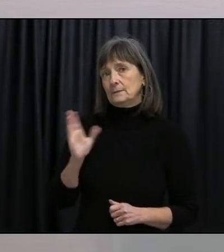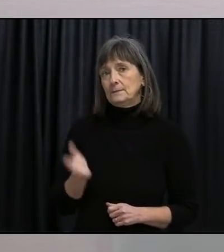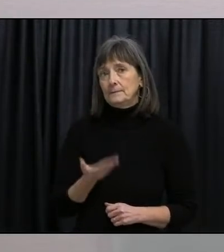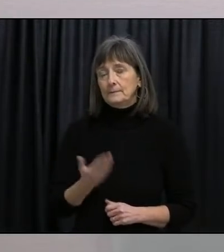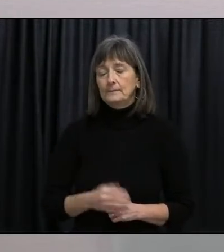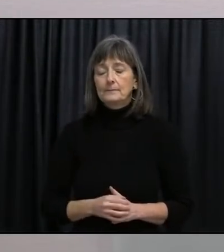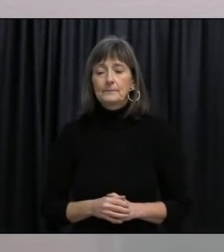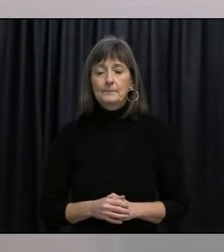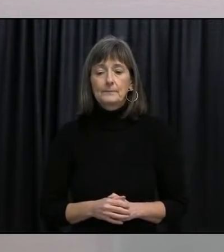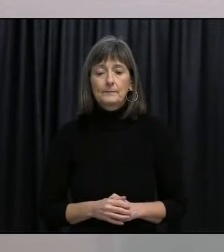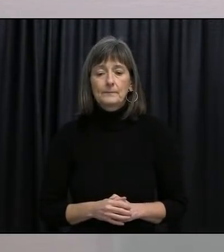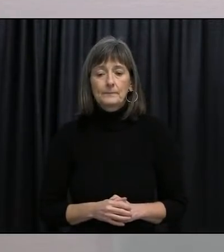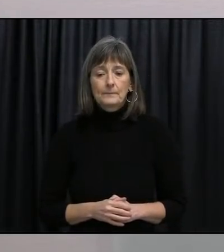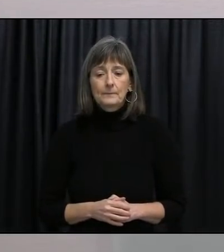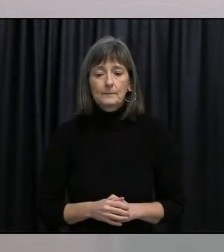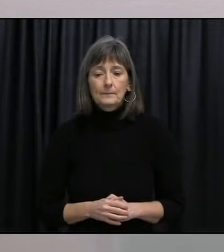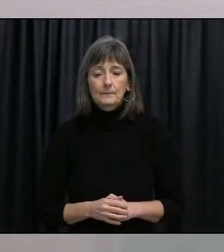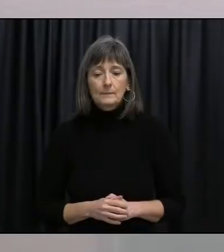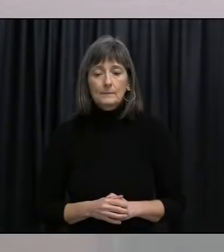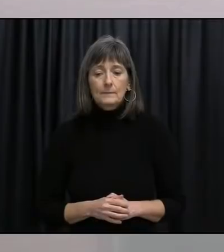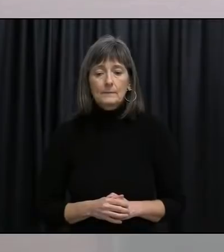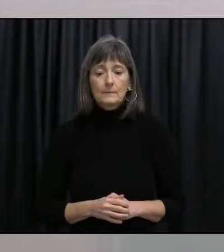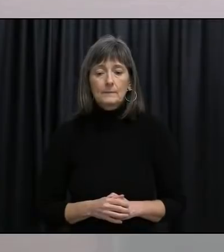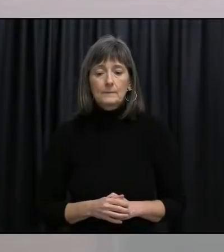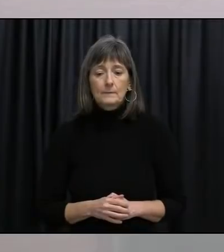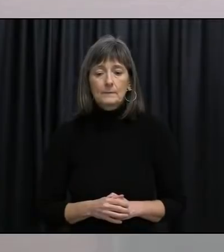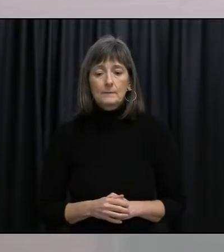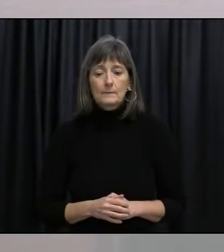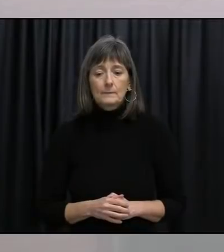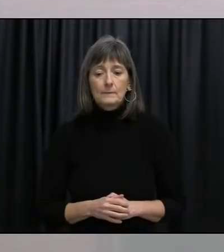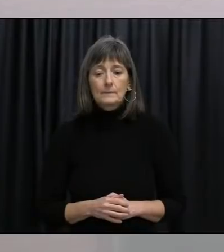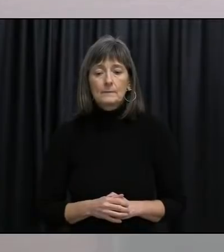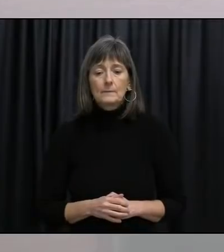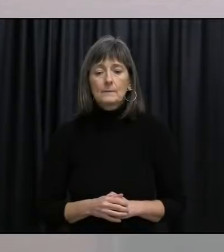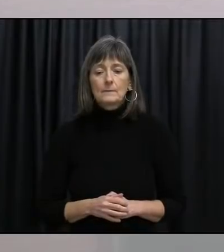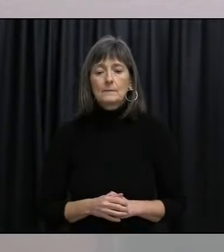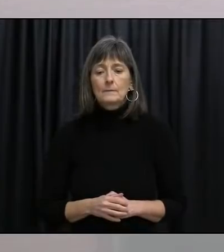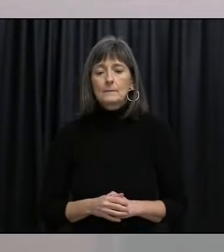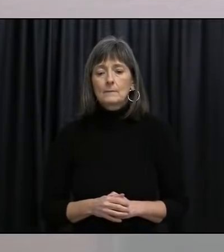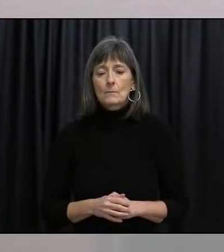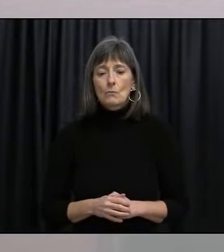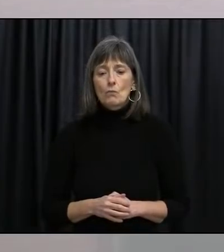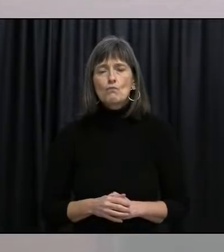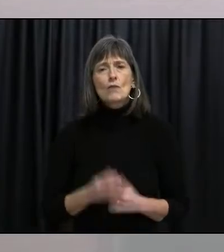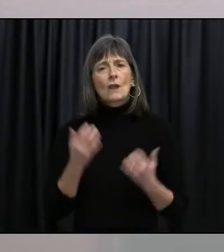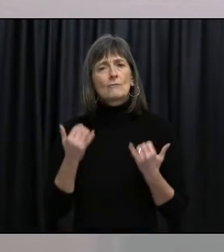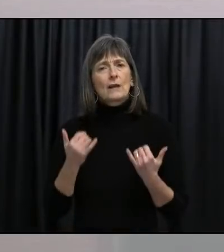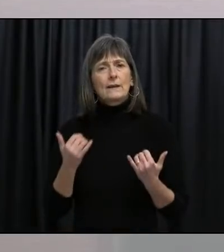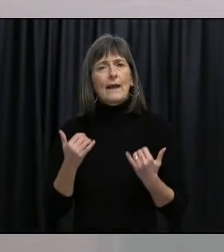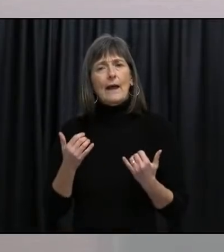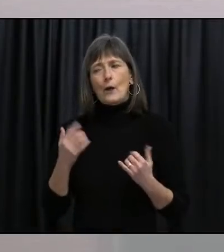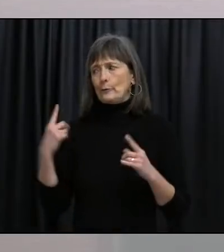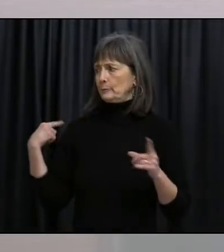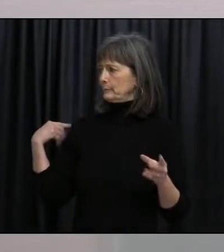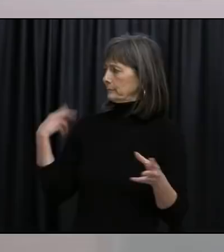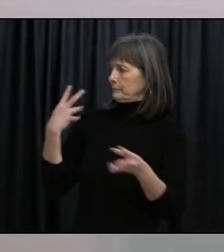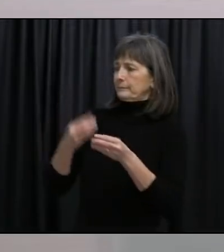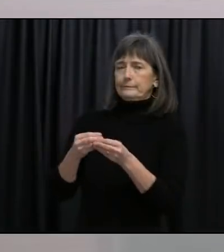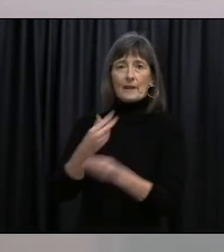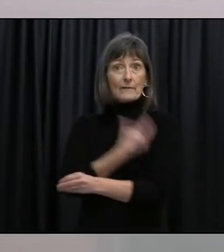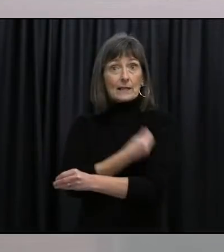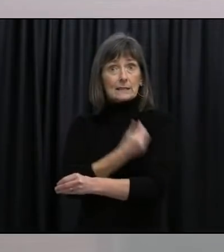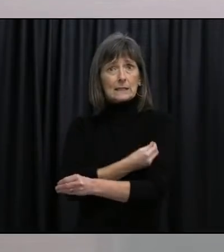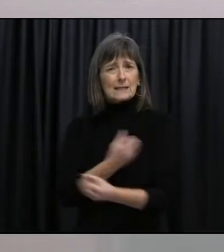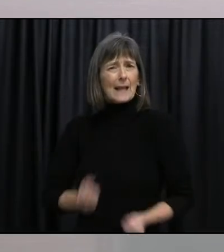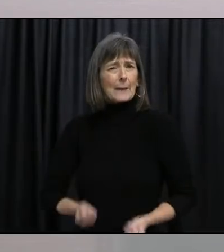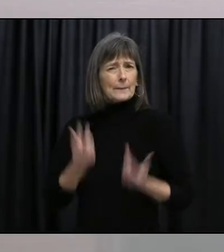ahead. Thank you. I'm wondering if you can give me an idea, what's the total number of people that we've vaccinated, and how many